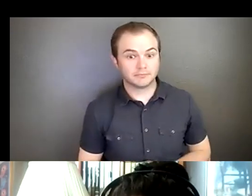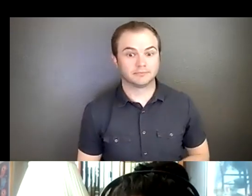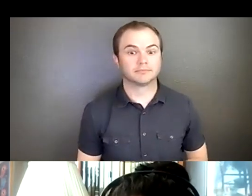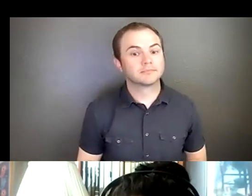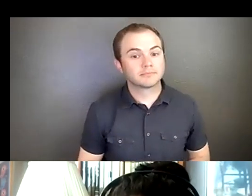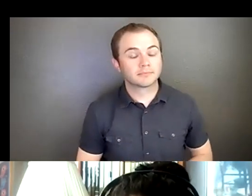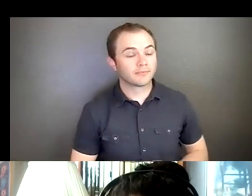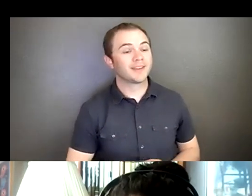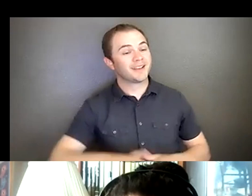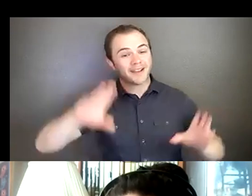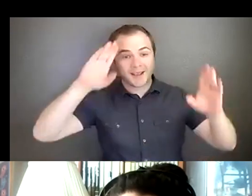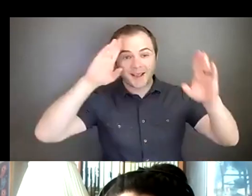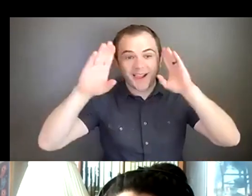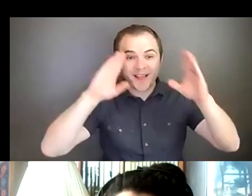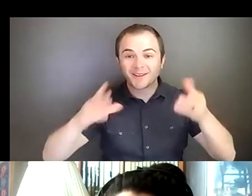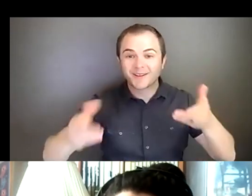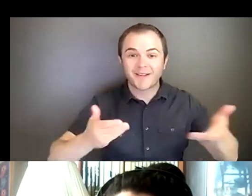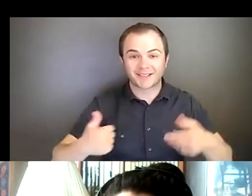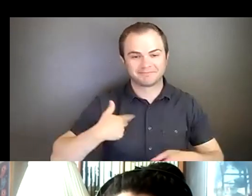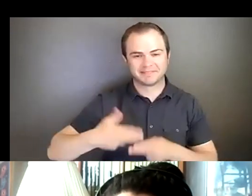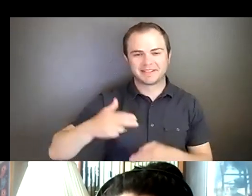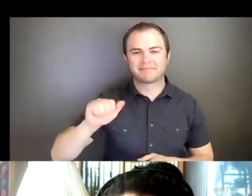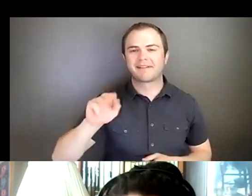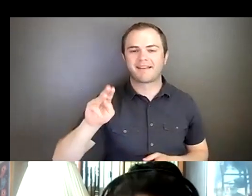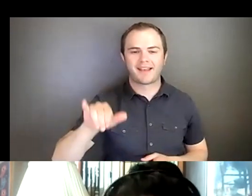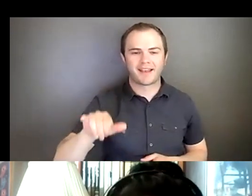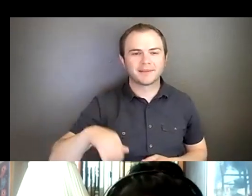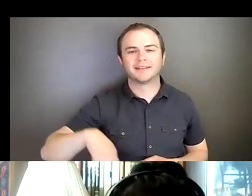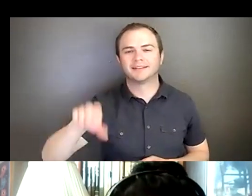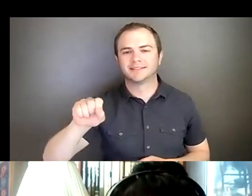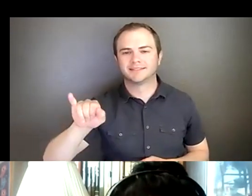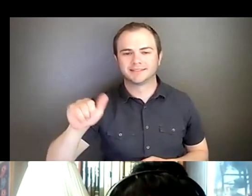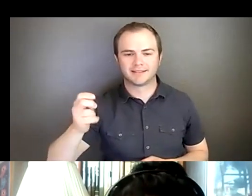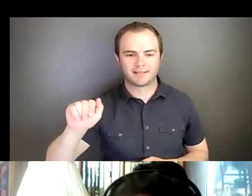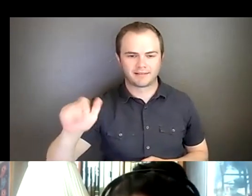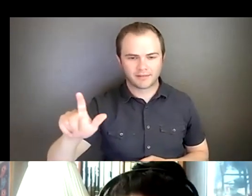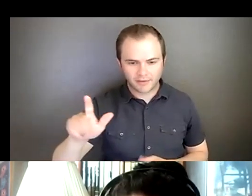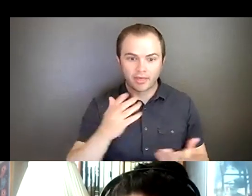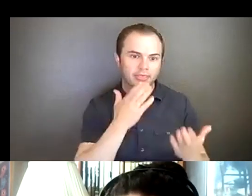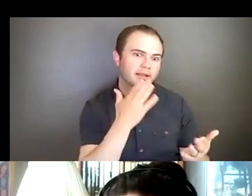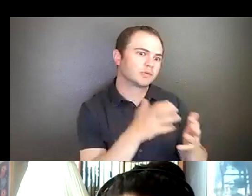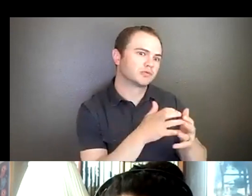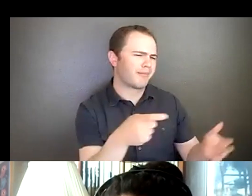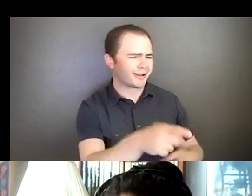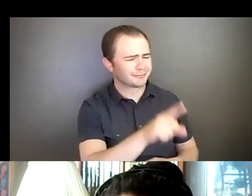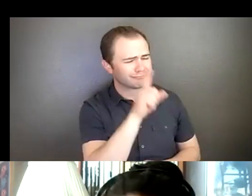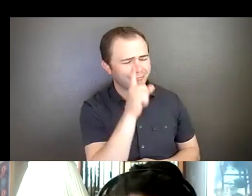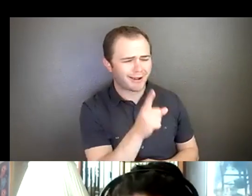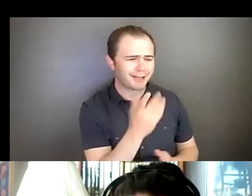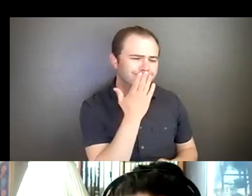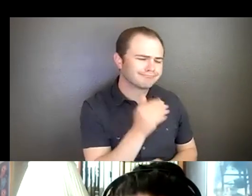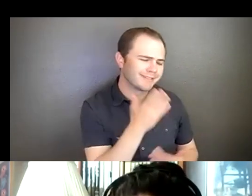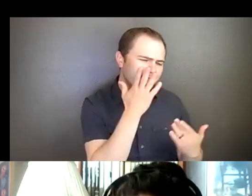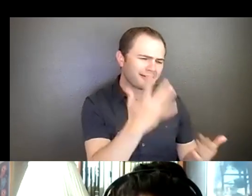Hello, welcome. My name is Amy Siegel. Thank you very much, Jamila, for that really kind